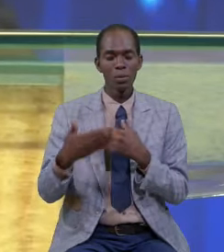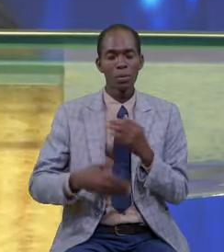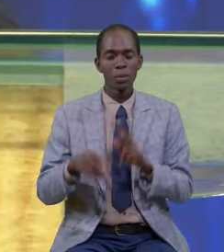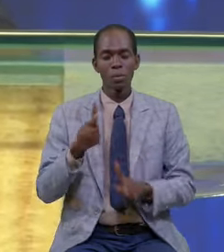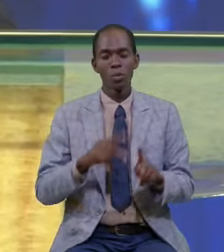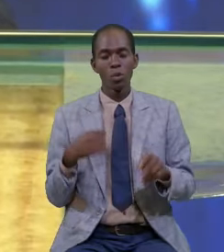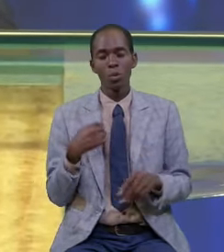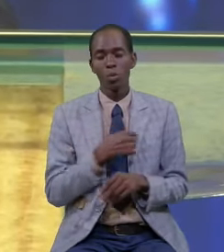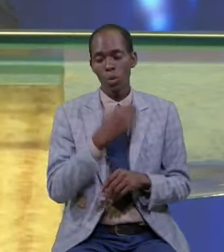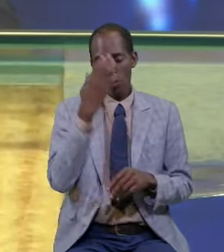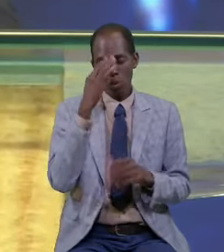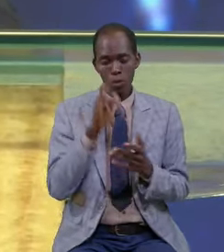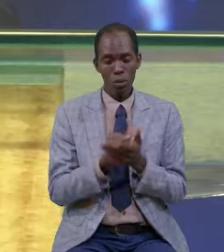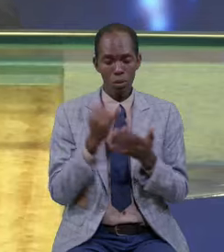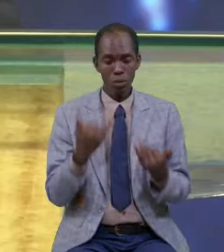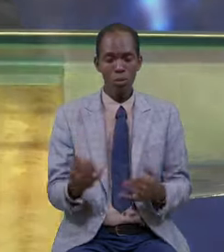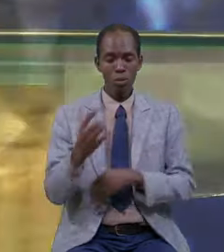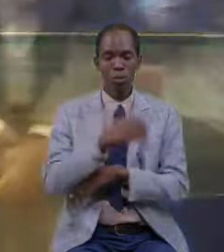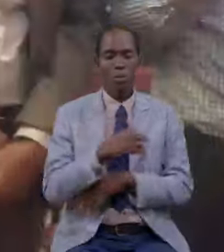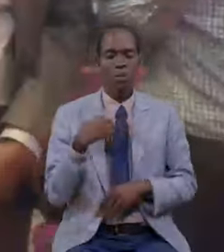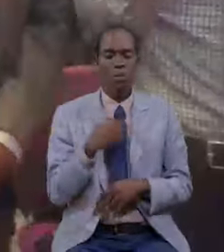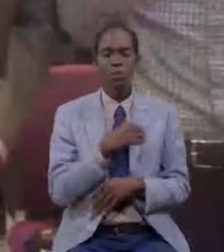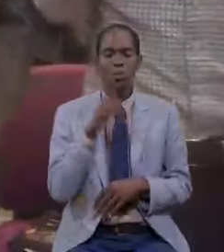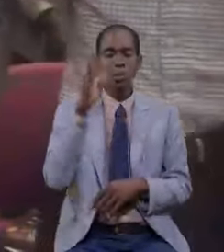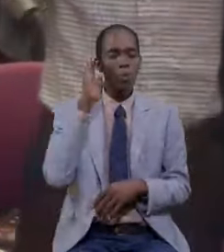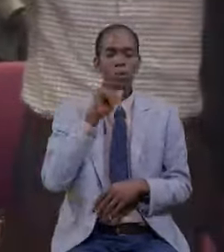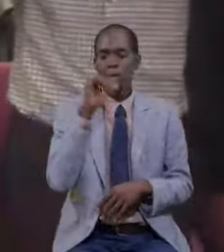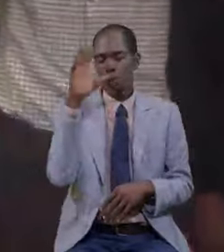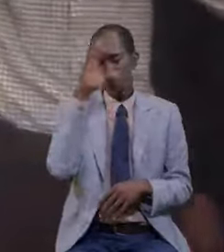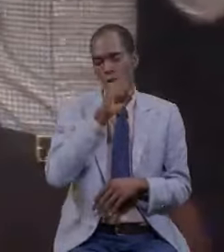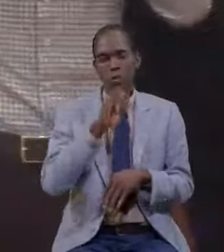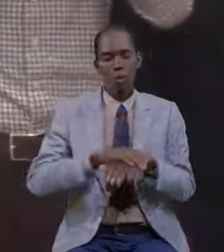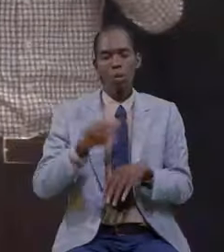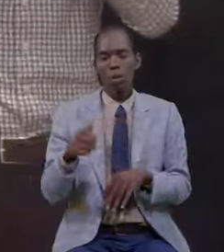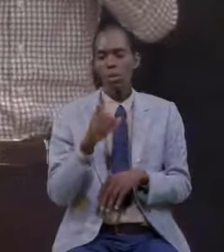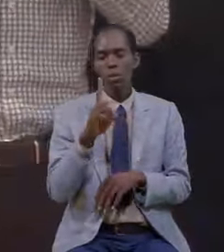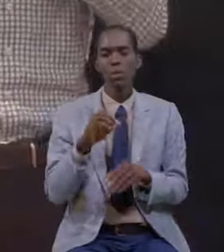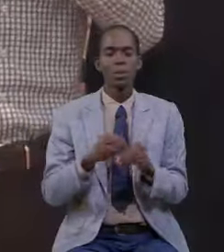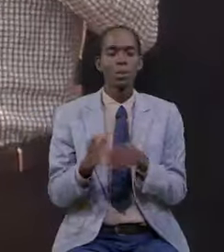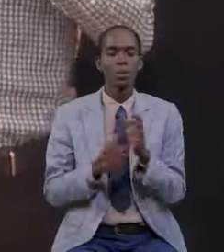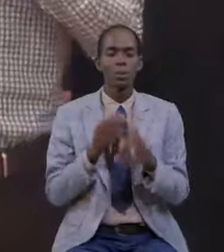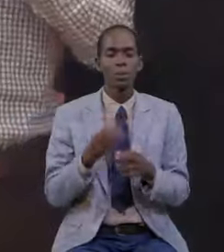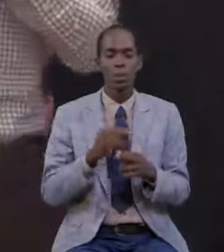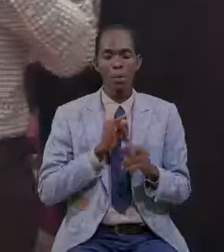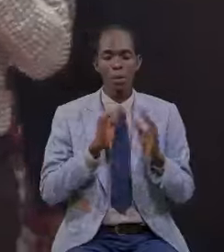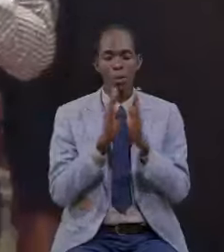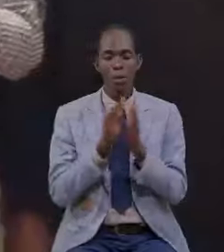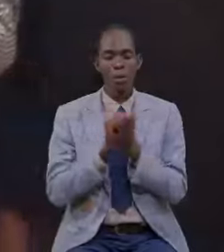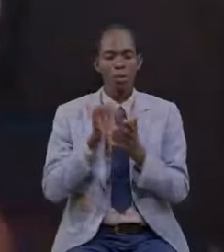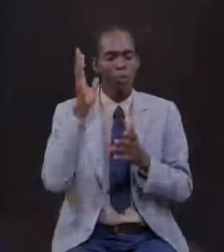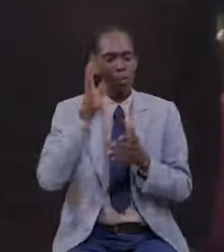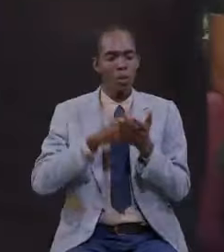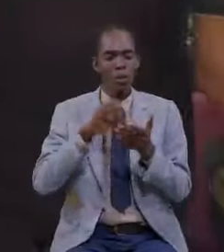you're not going to miss out on anyone in Jesus' name. I pray that you shake everything